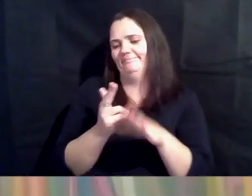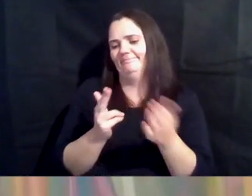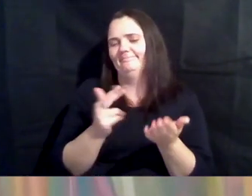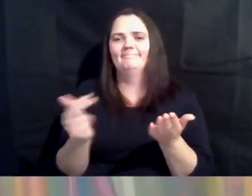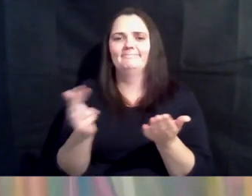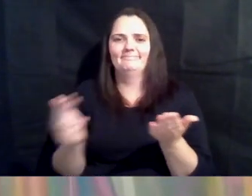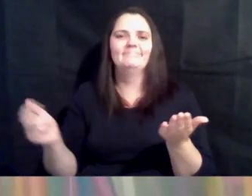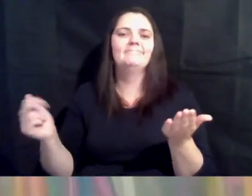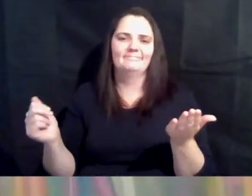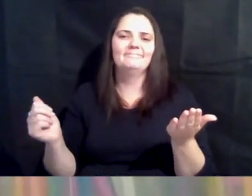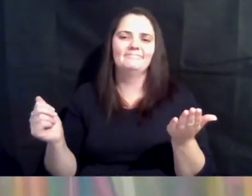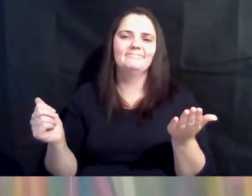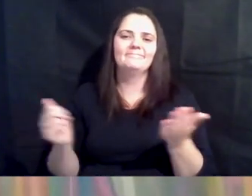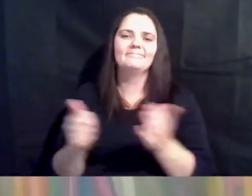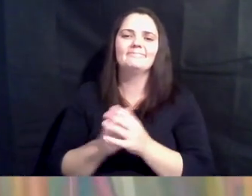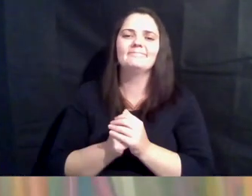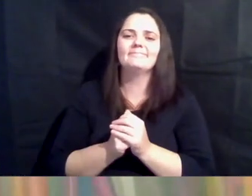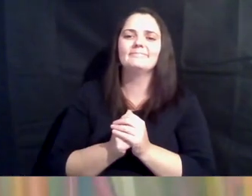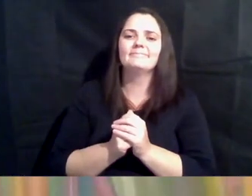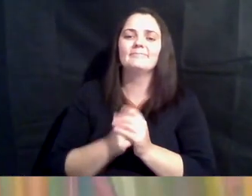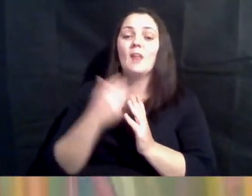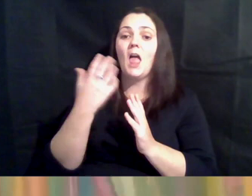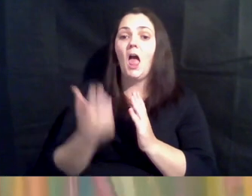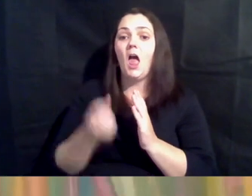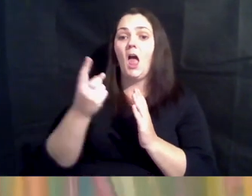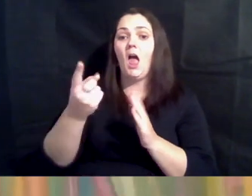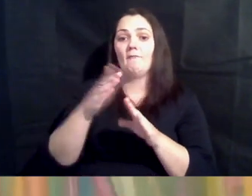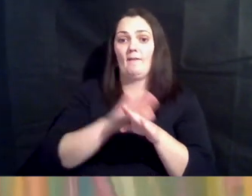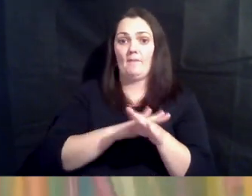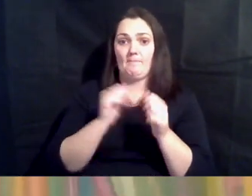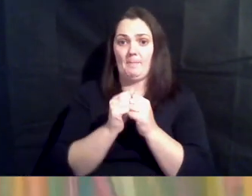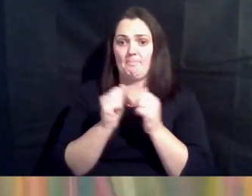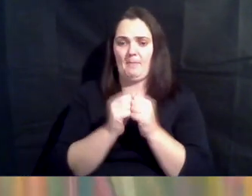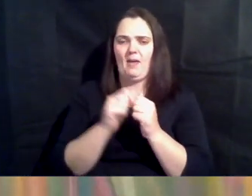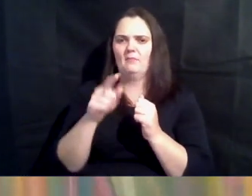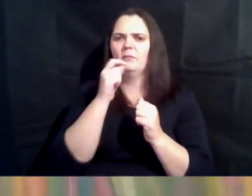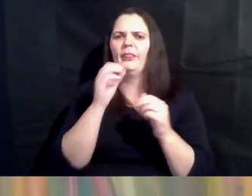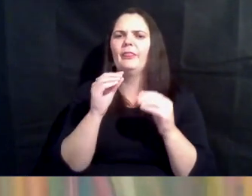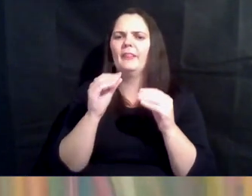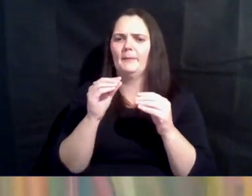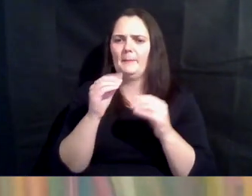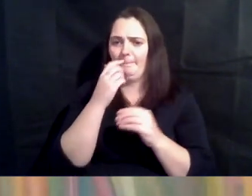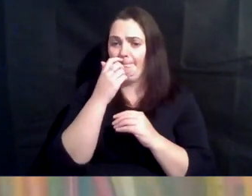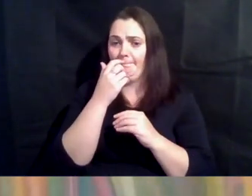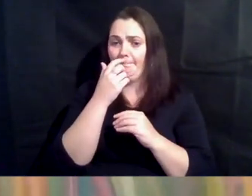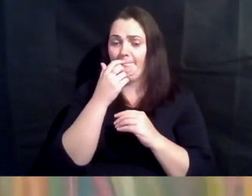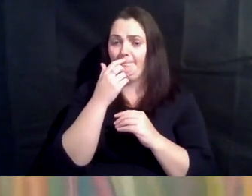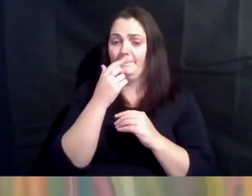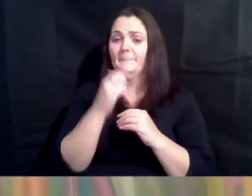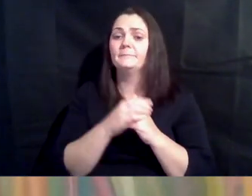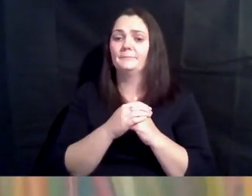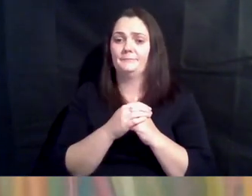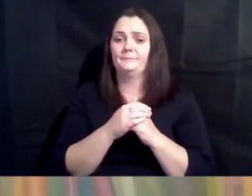something. So what I do from here is I've got my cover page here, which is my thicker kind of piece of cardboard. And then I'm just going